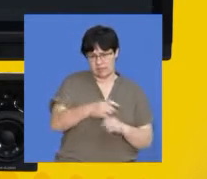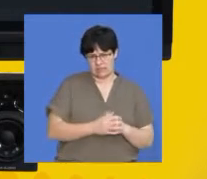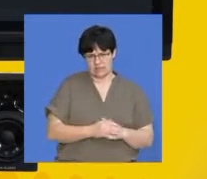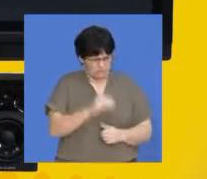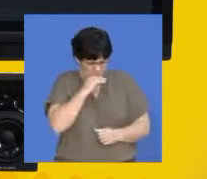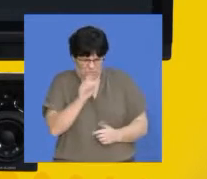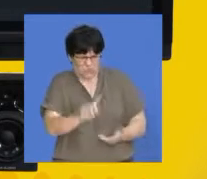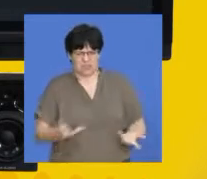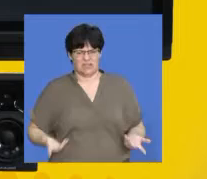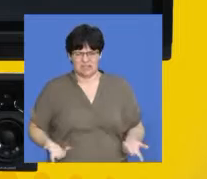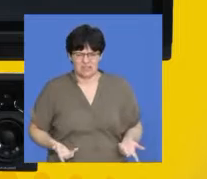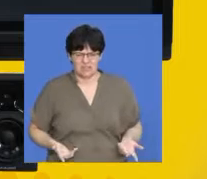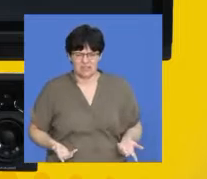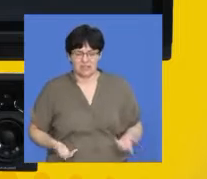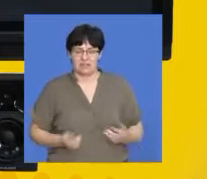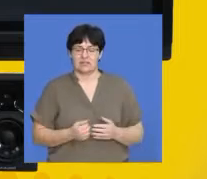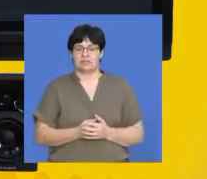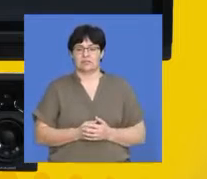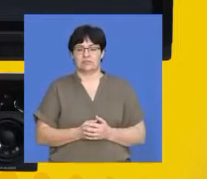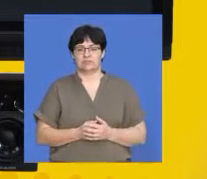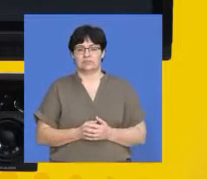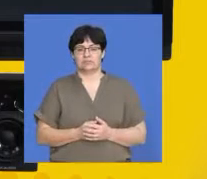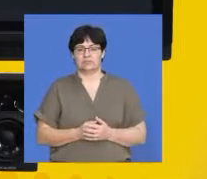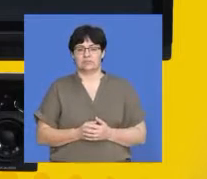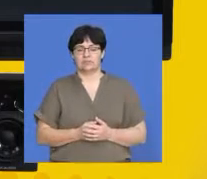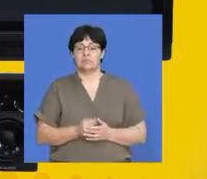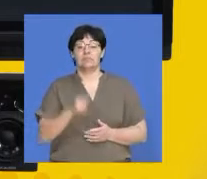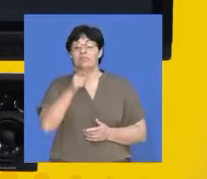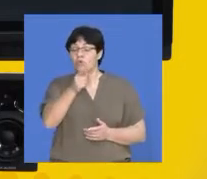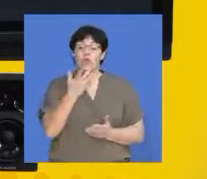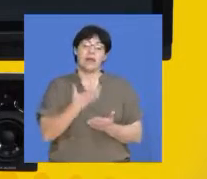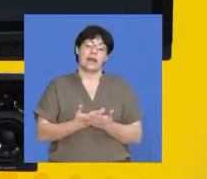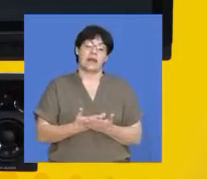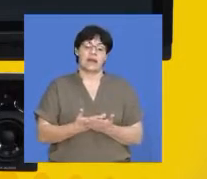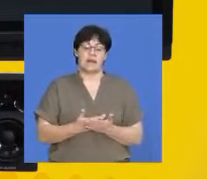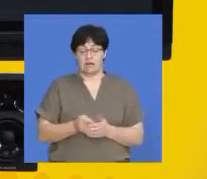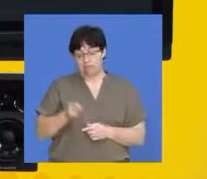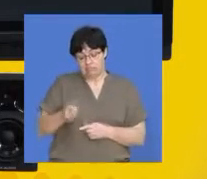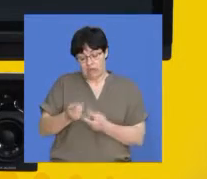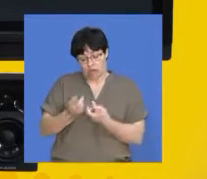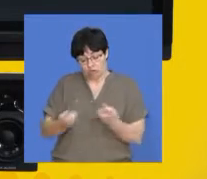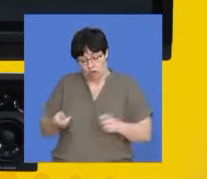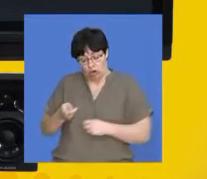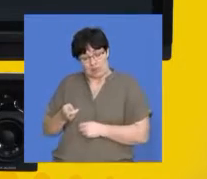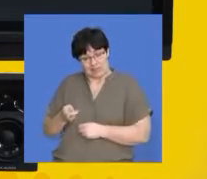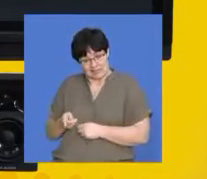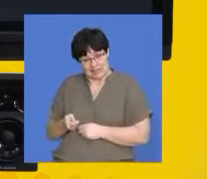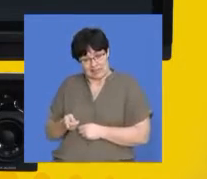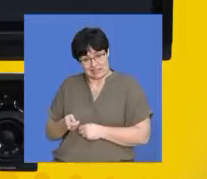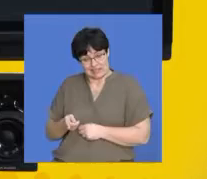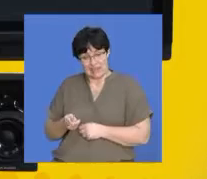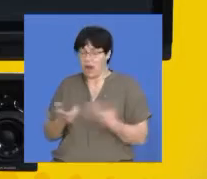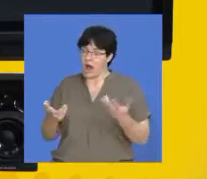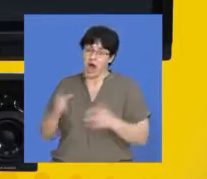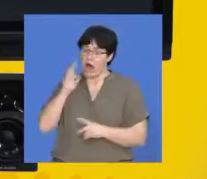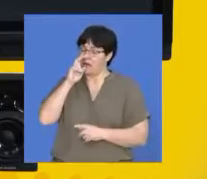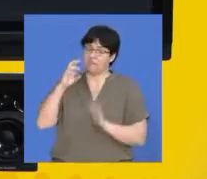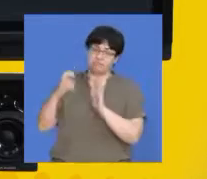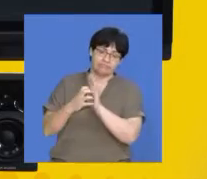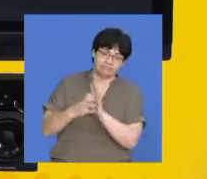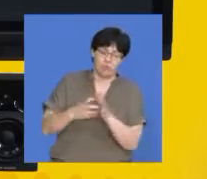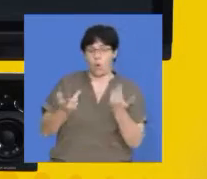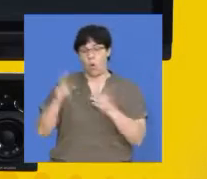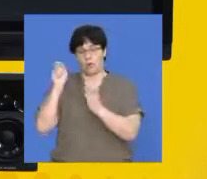mean? It means you should be able to say whether this source, again, it could be visual or